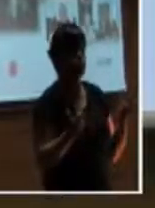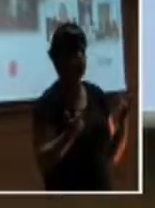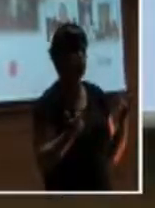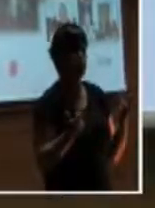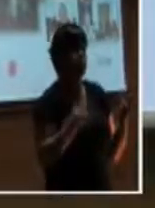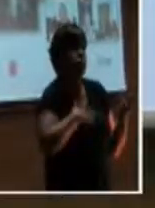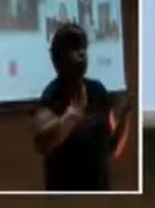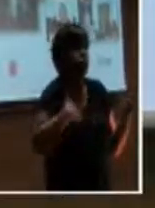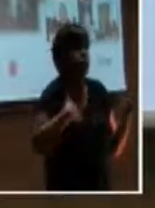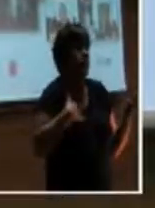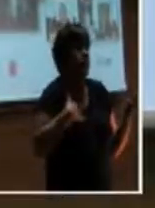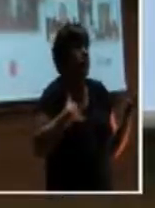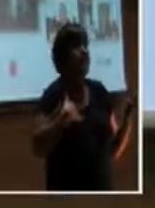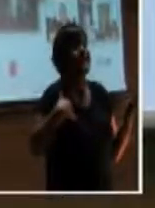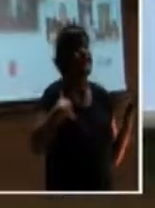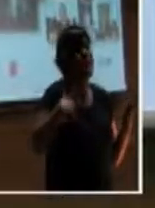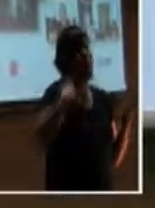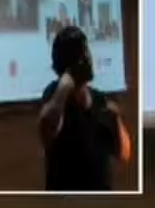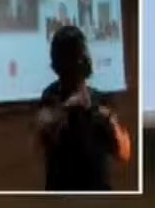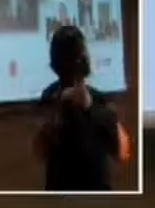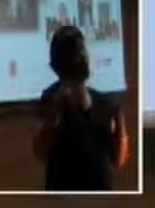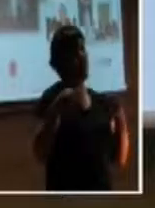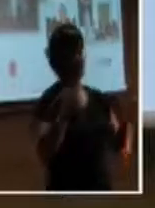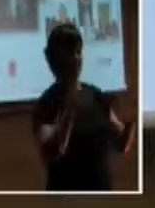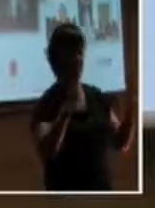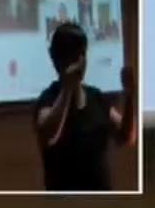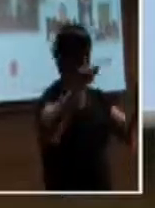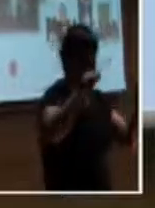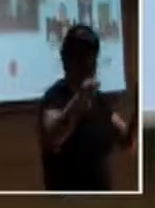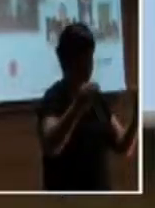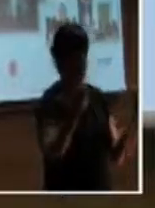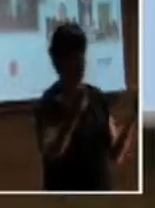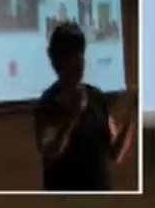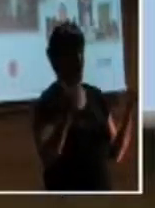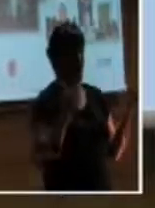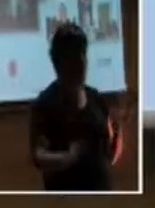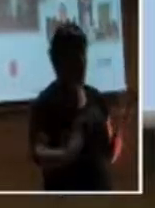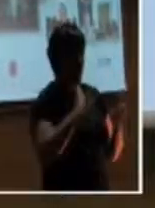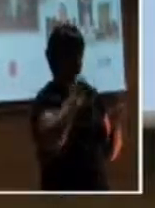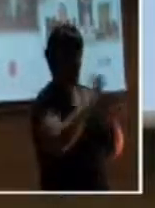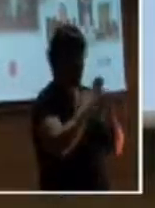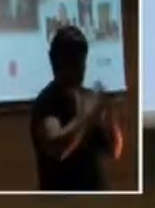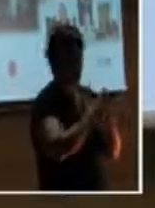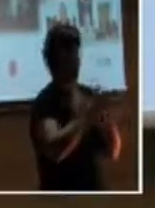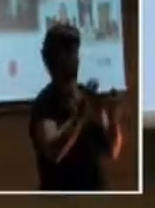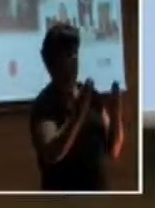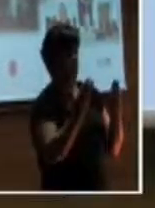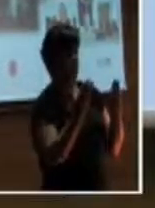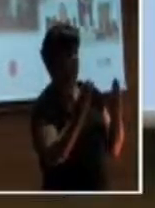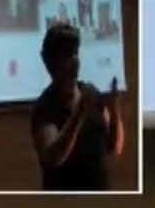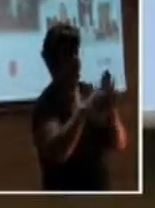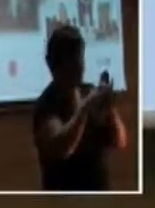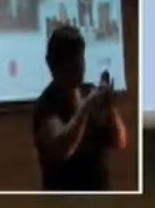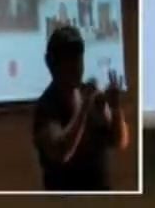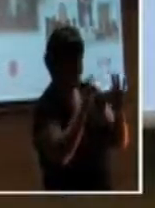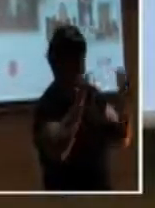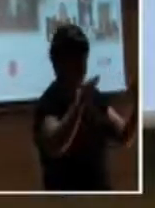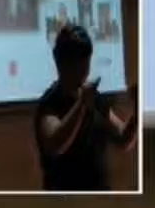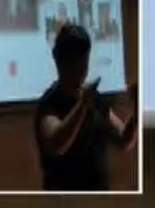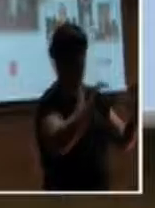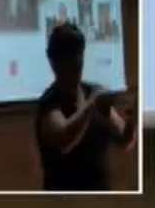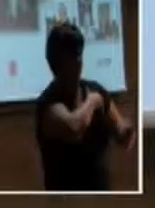courses and academic programs to perform the best quality care available. So until now, they